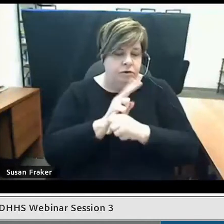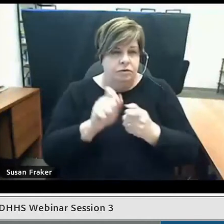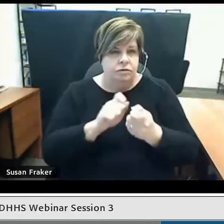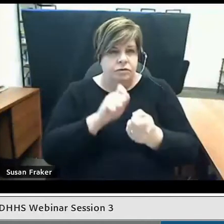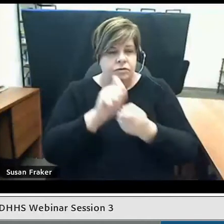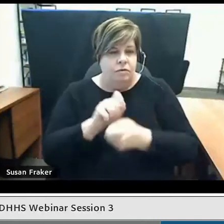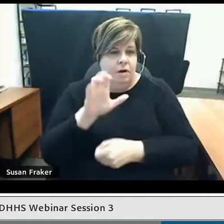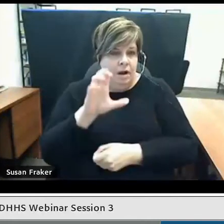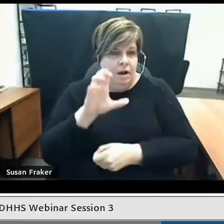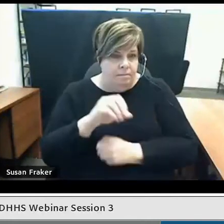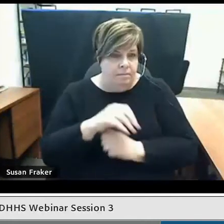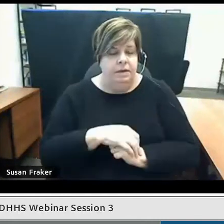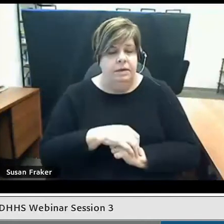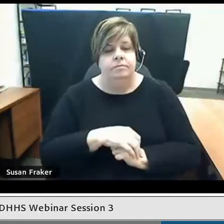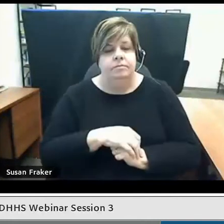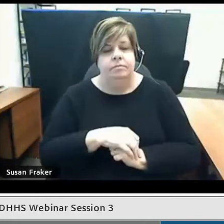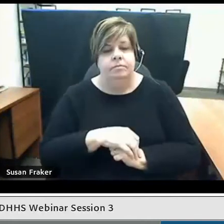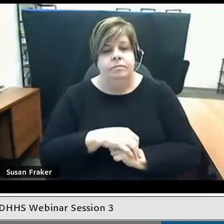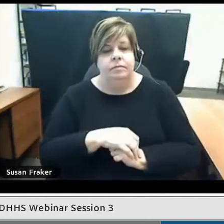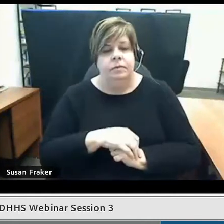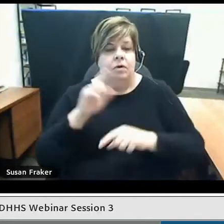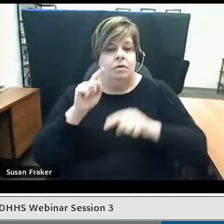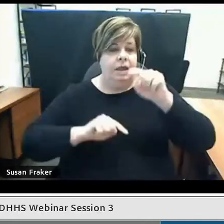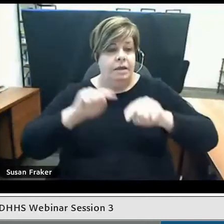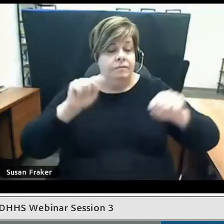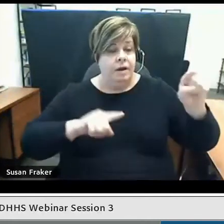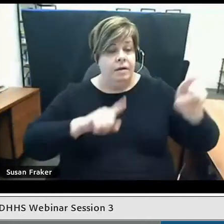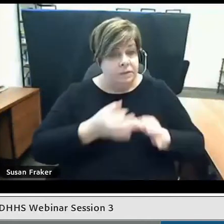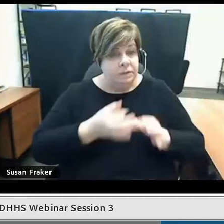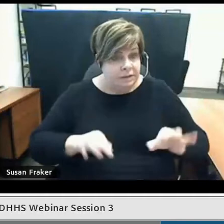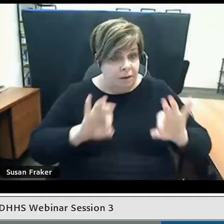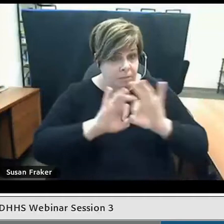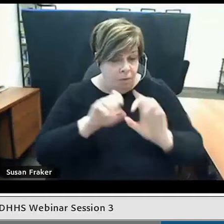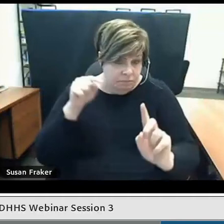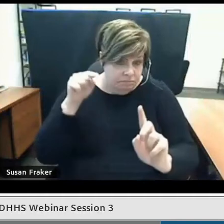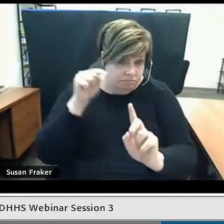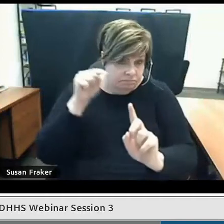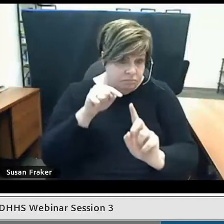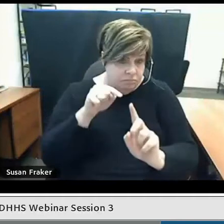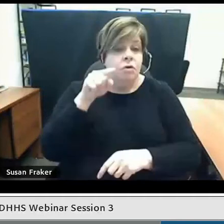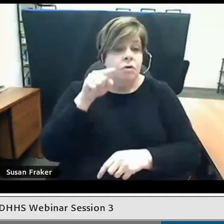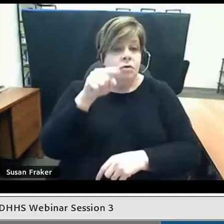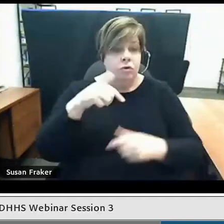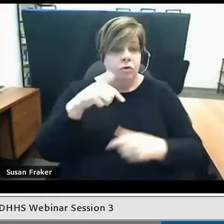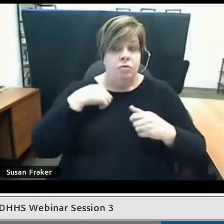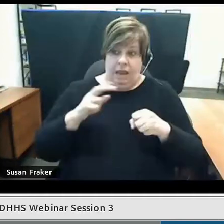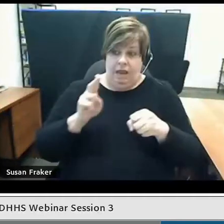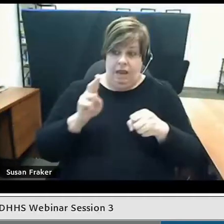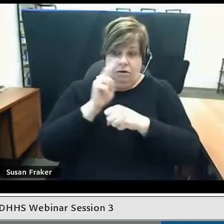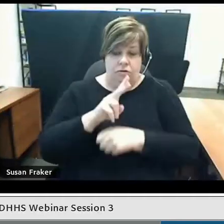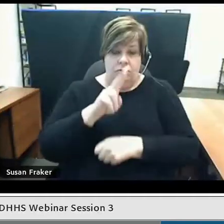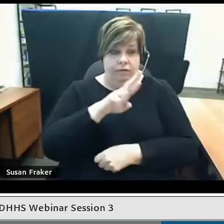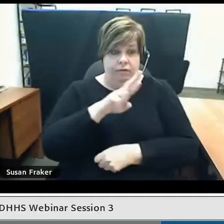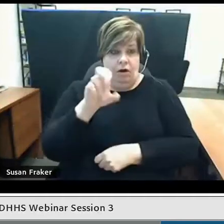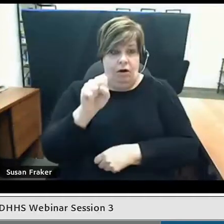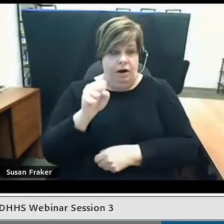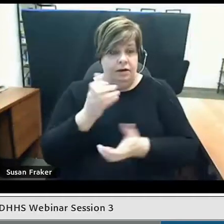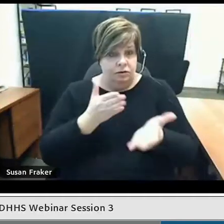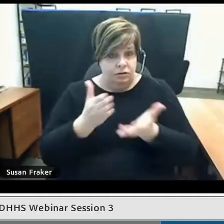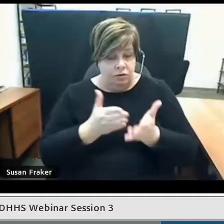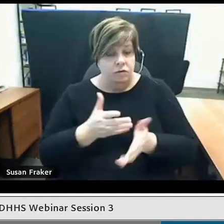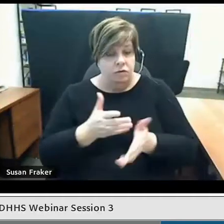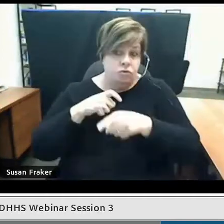companies. So it varies. But the important thing for you to know is that you have access through video relay service to